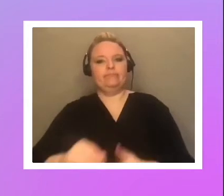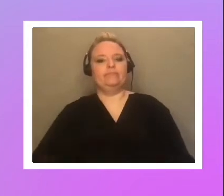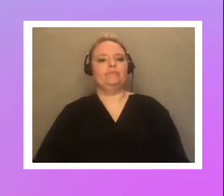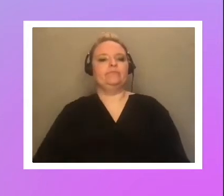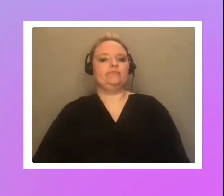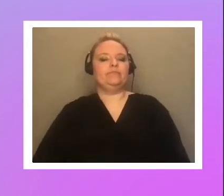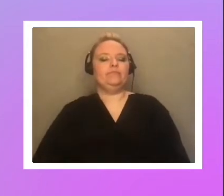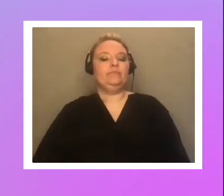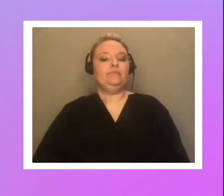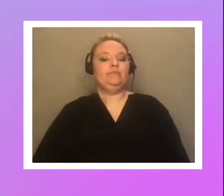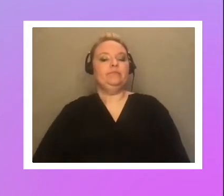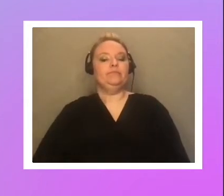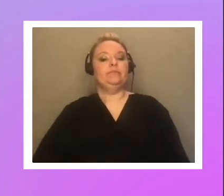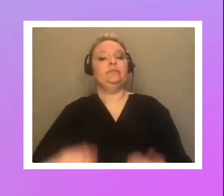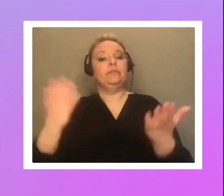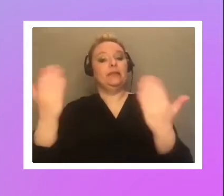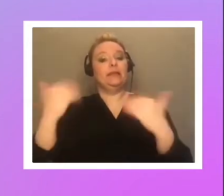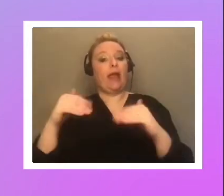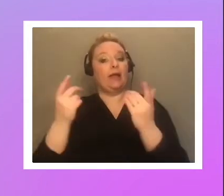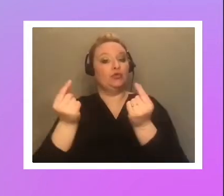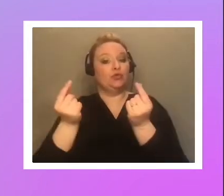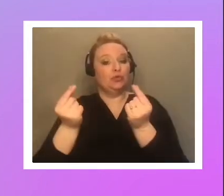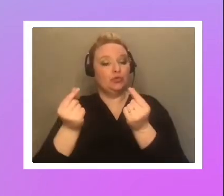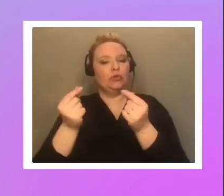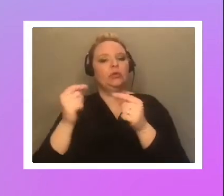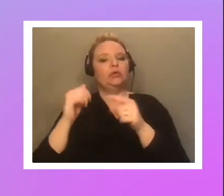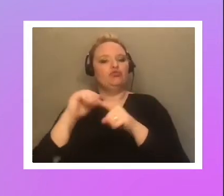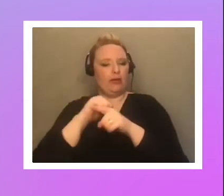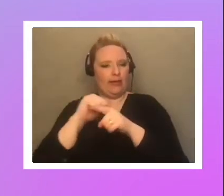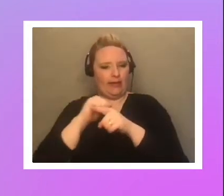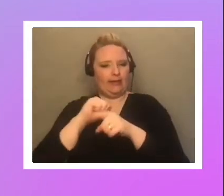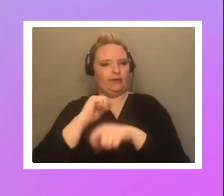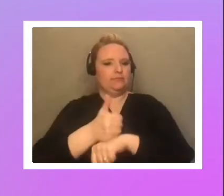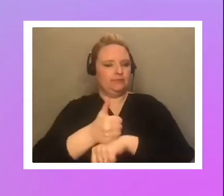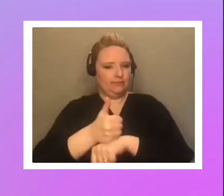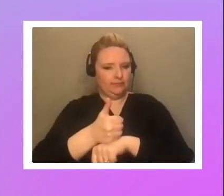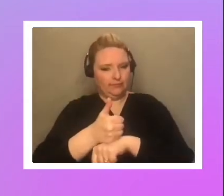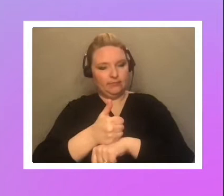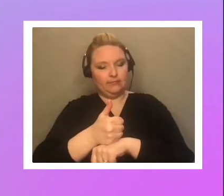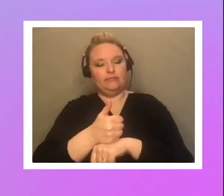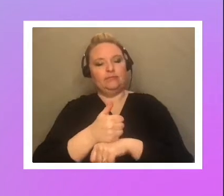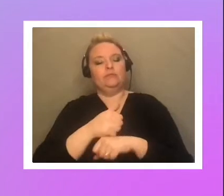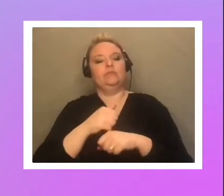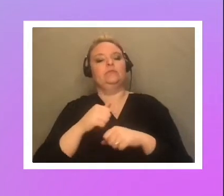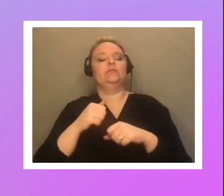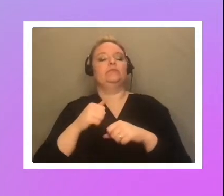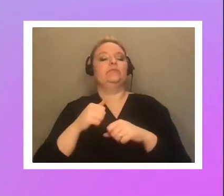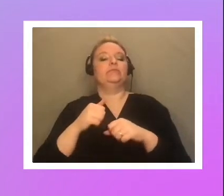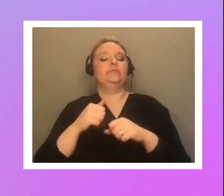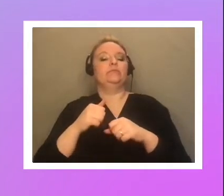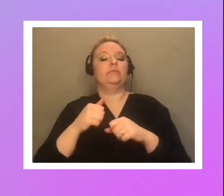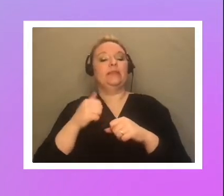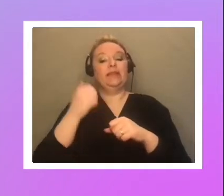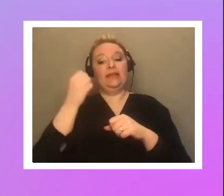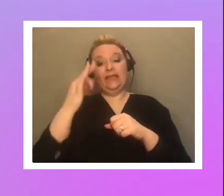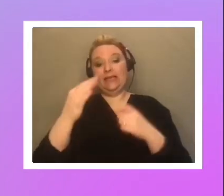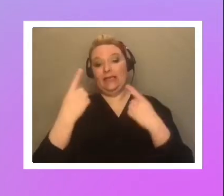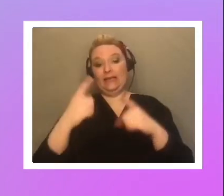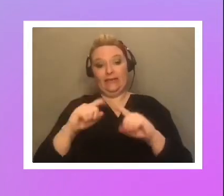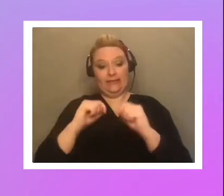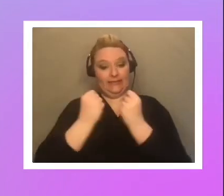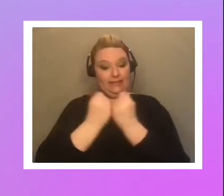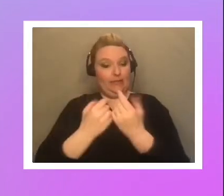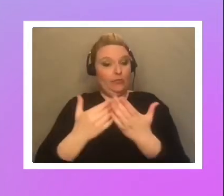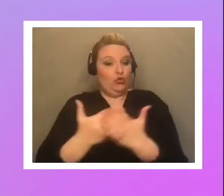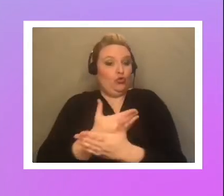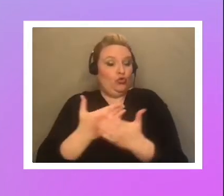The next thing you want to do is to get training for your team. If your team is new